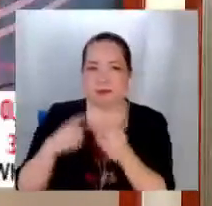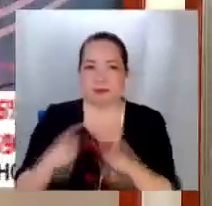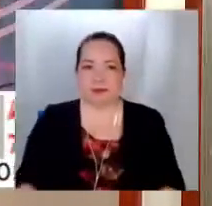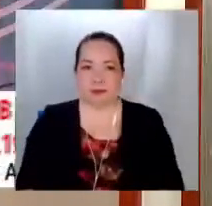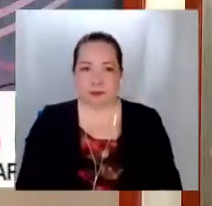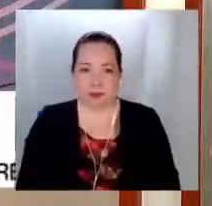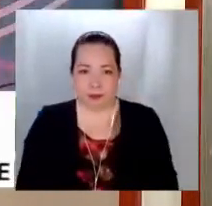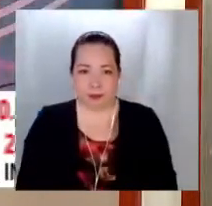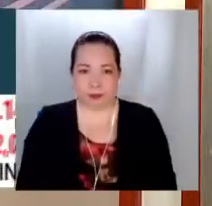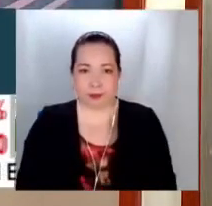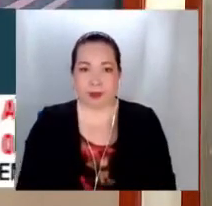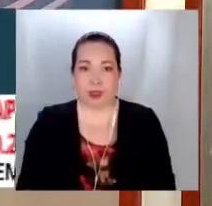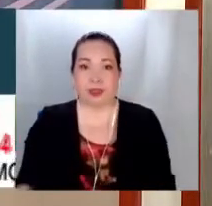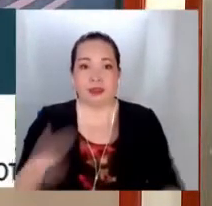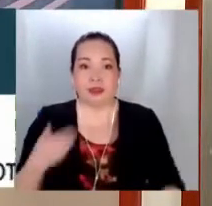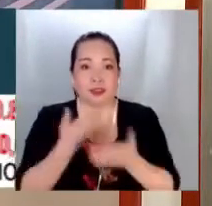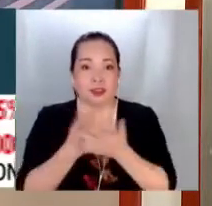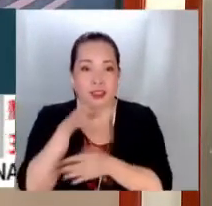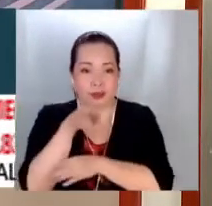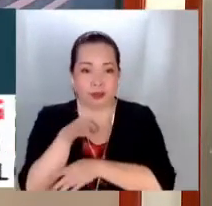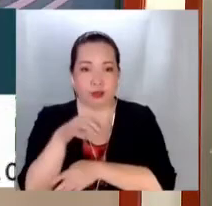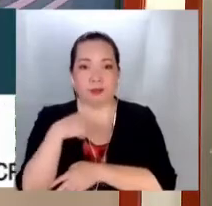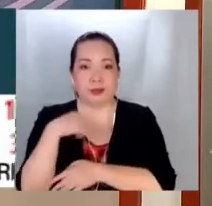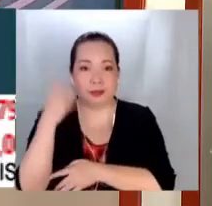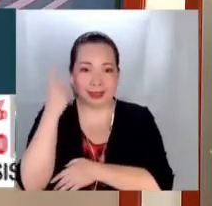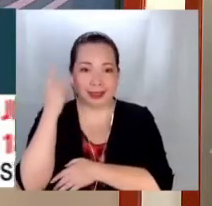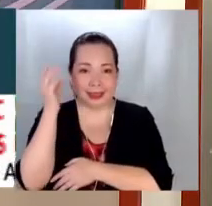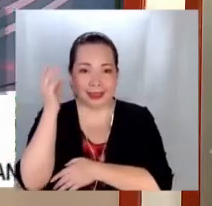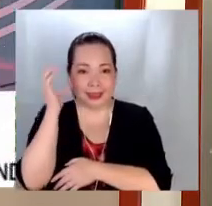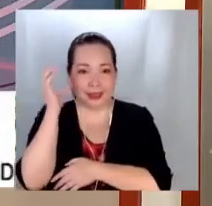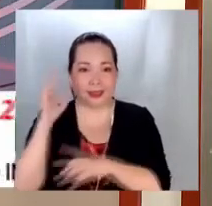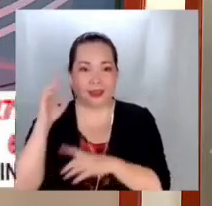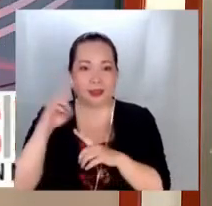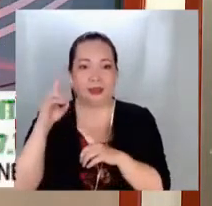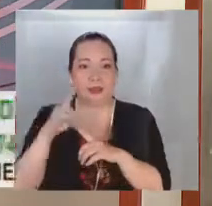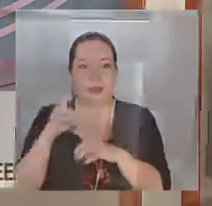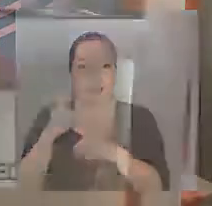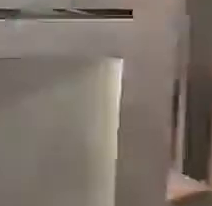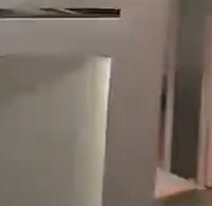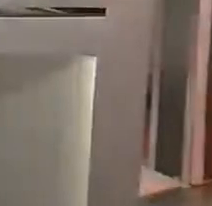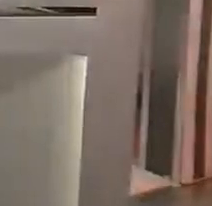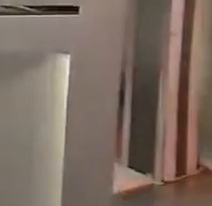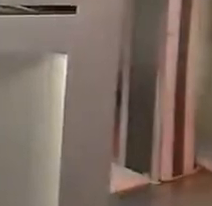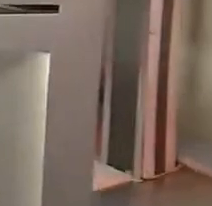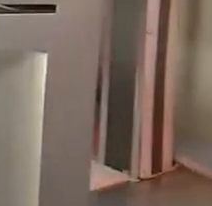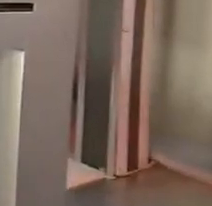Good afternoon. I'm Carmina Constantino. Dateline Philippines begins right now.